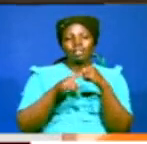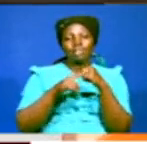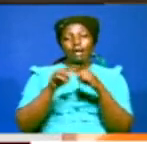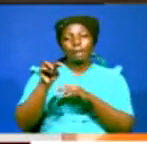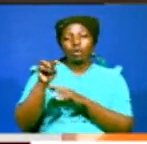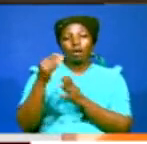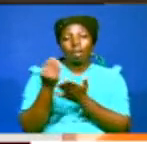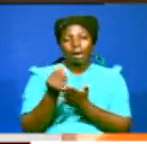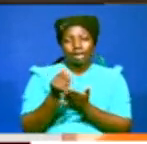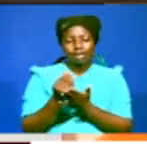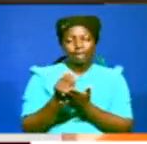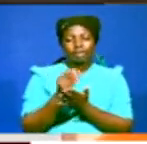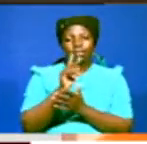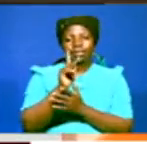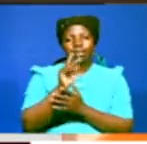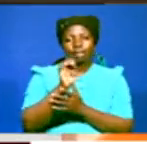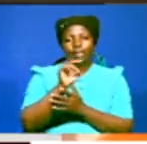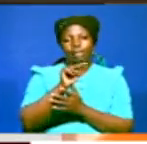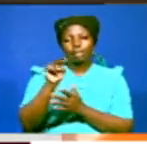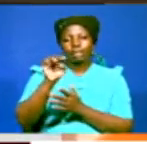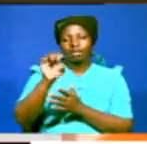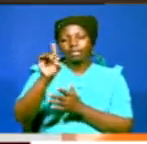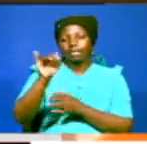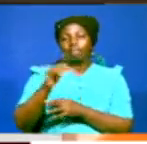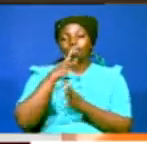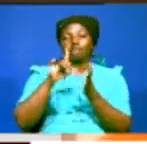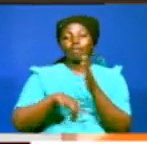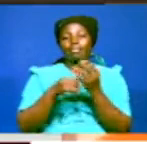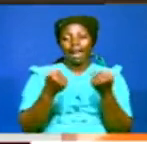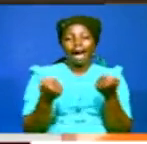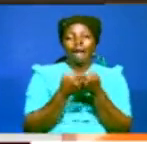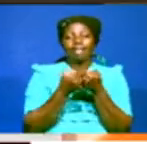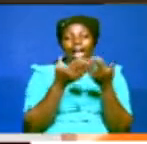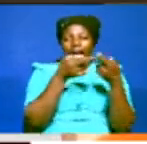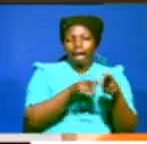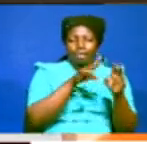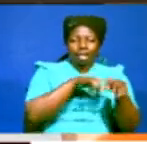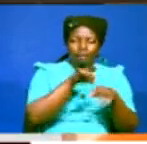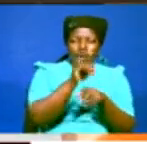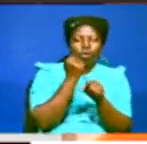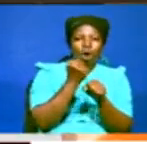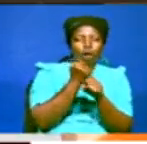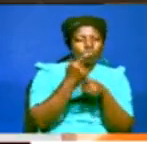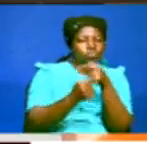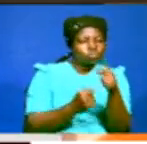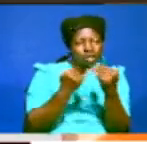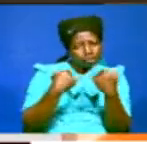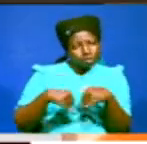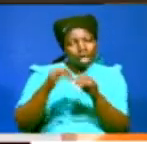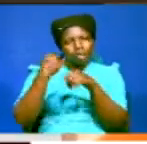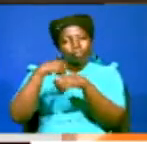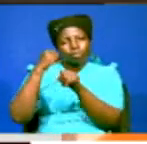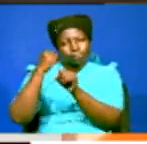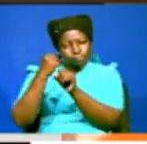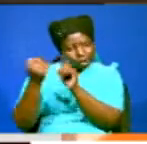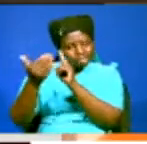shillings. Kennedy Martin says the accident occurred while on duty when he was trying to meet the baking targets